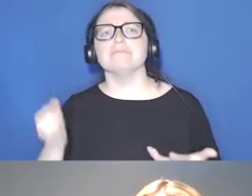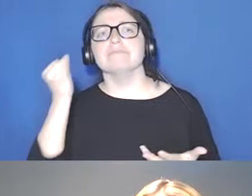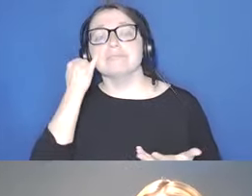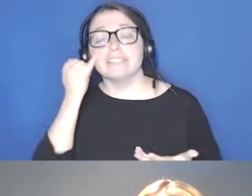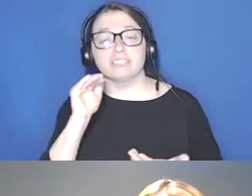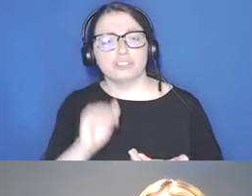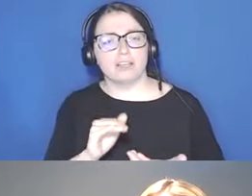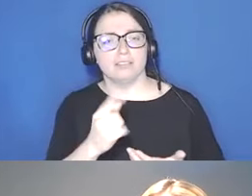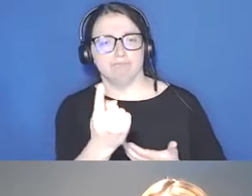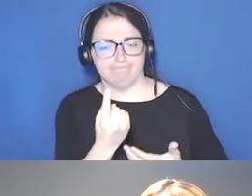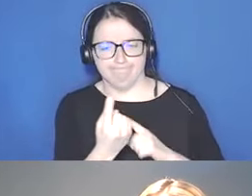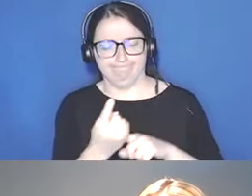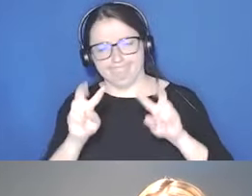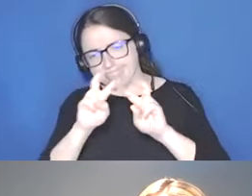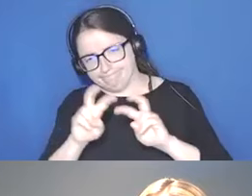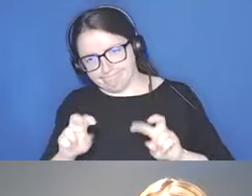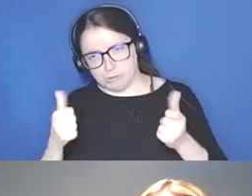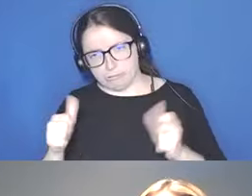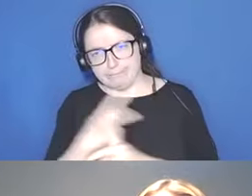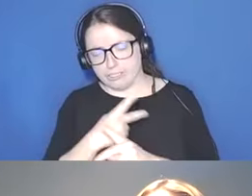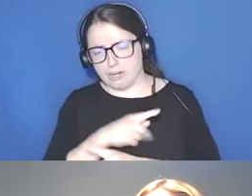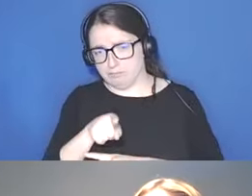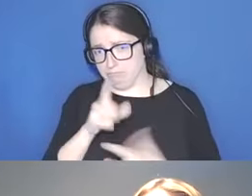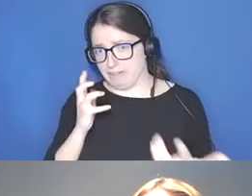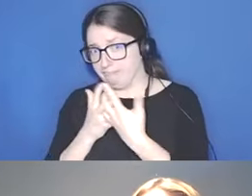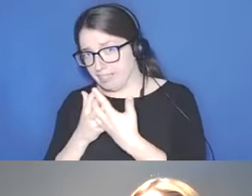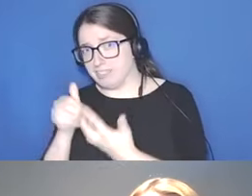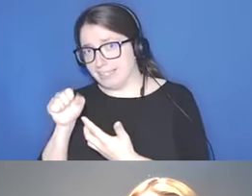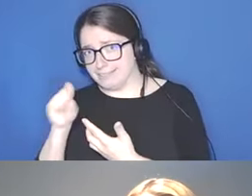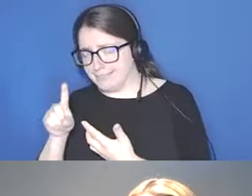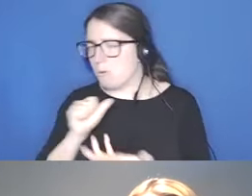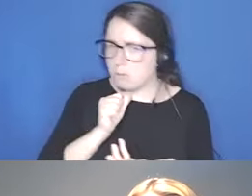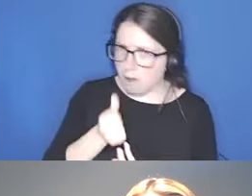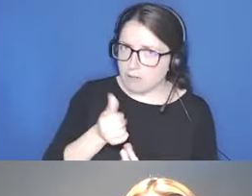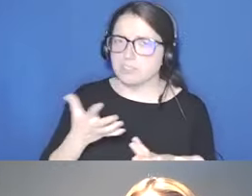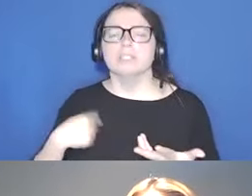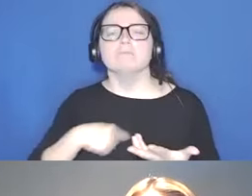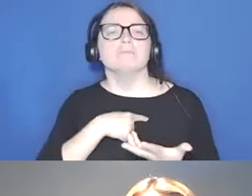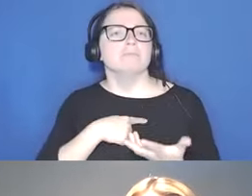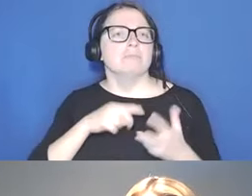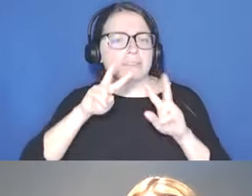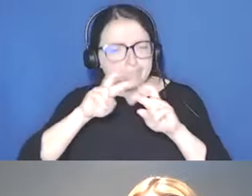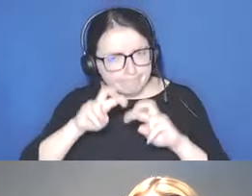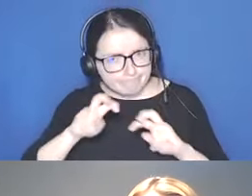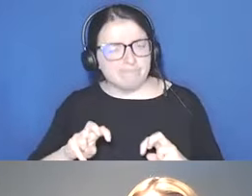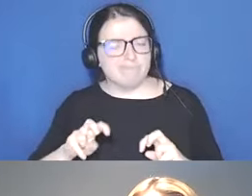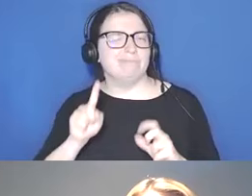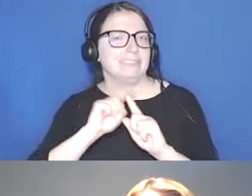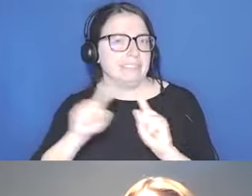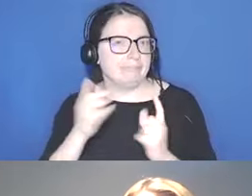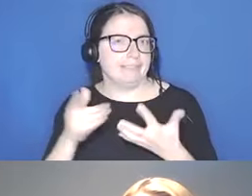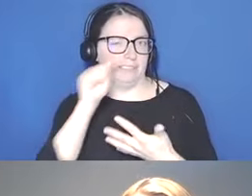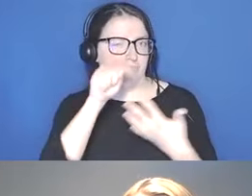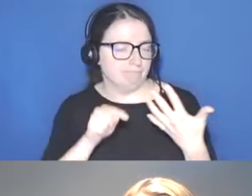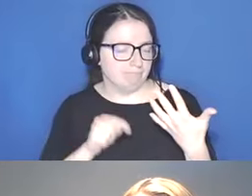meets criteria for autism spectrum disorder, really we want to gather information from multiple different informants, and we really